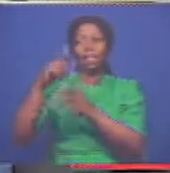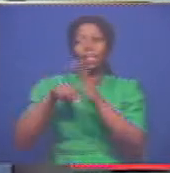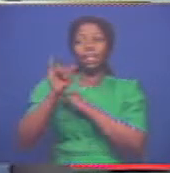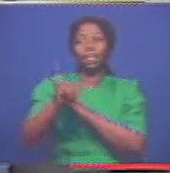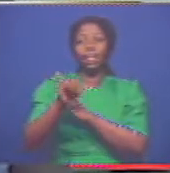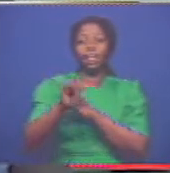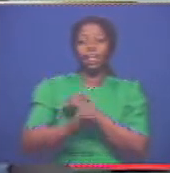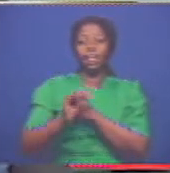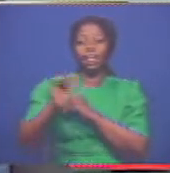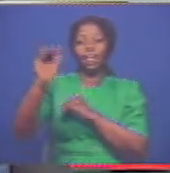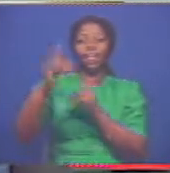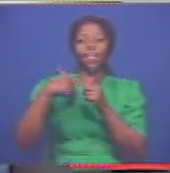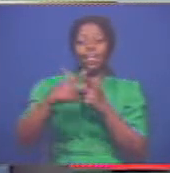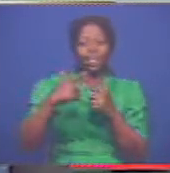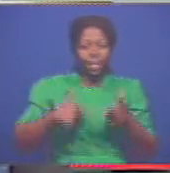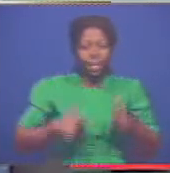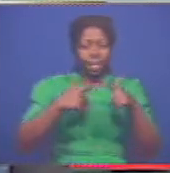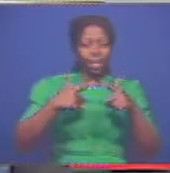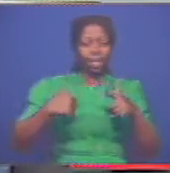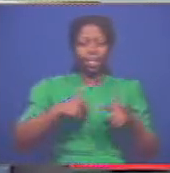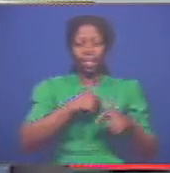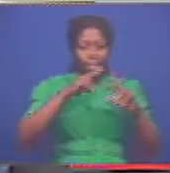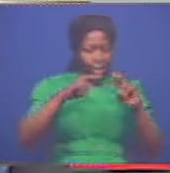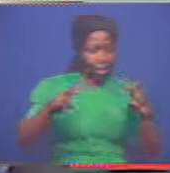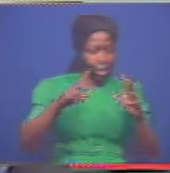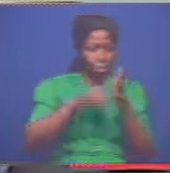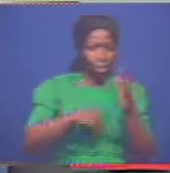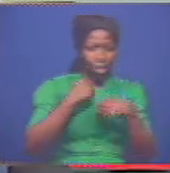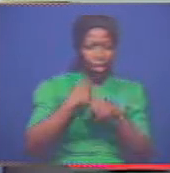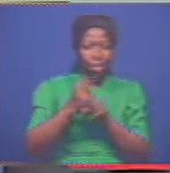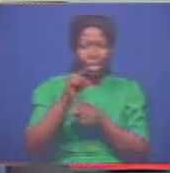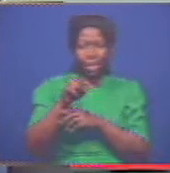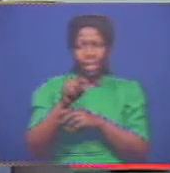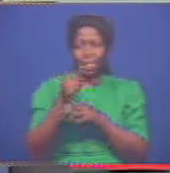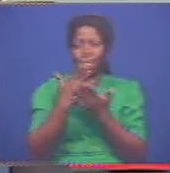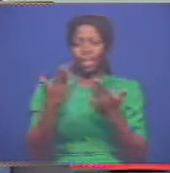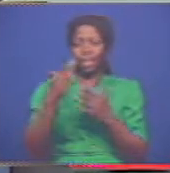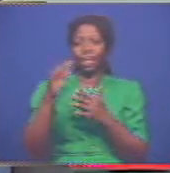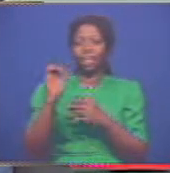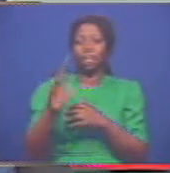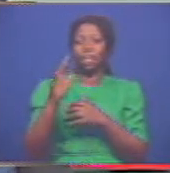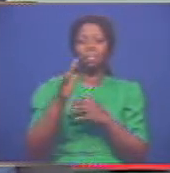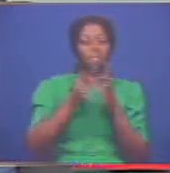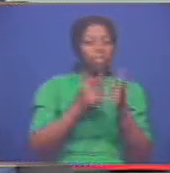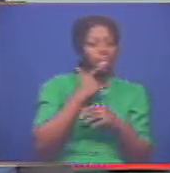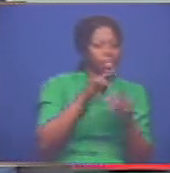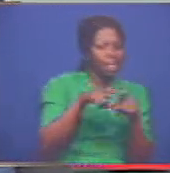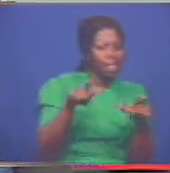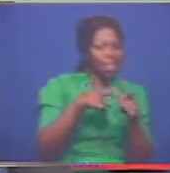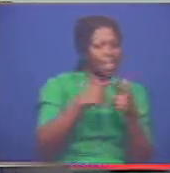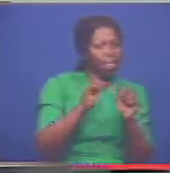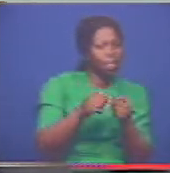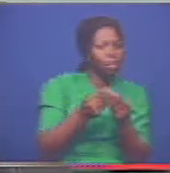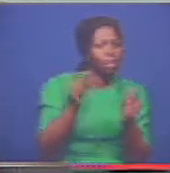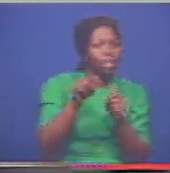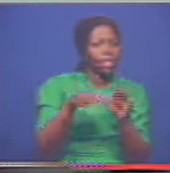Let us check what makes this thing. If we say it is land, how are we exactly going to solve this? And